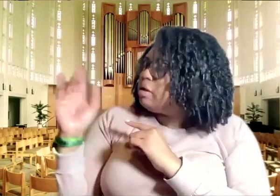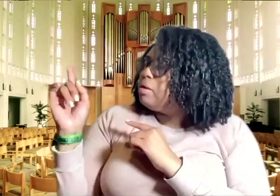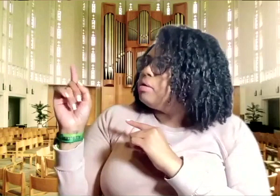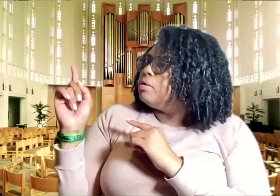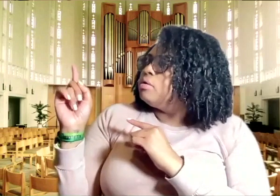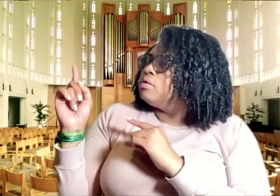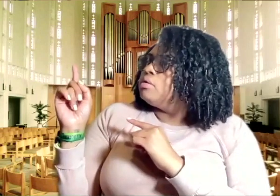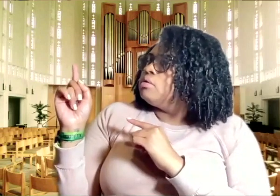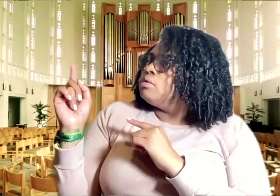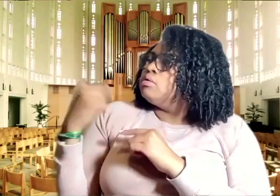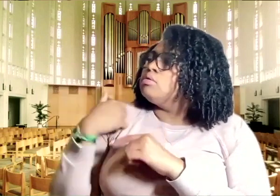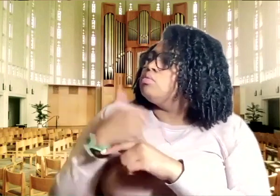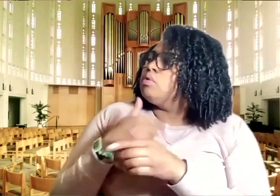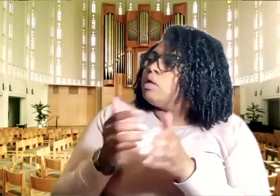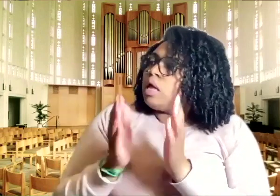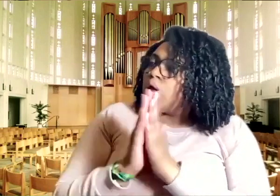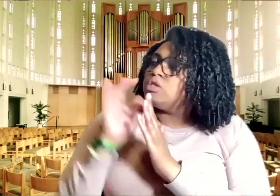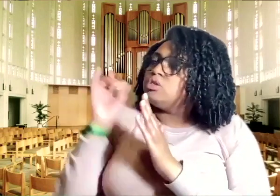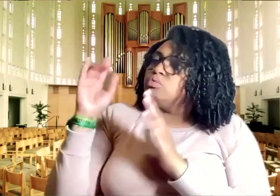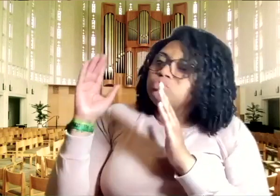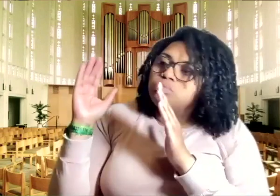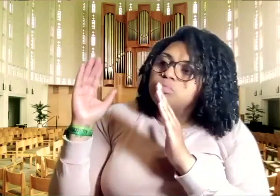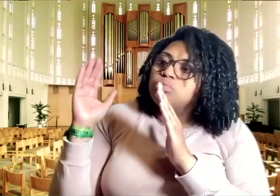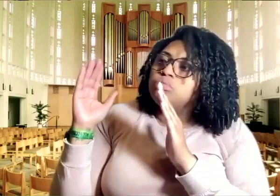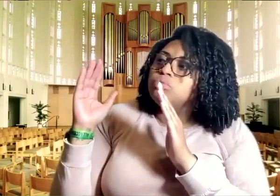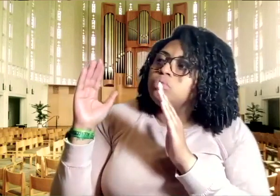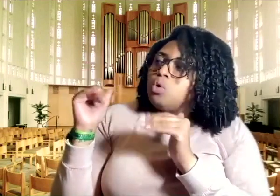We come to you hoping to abide in your tent